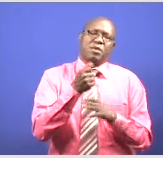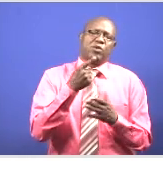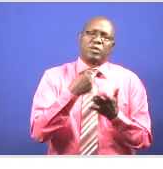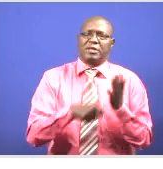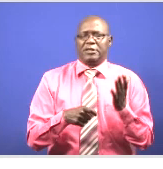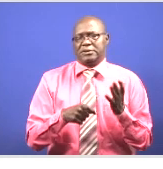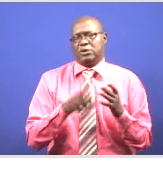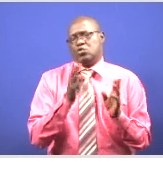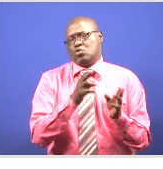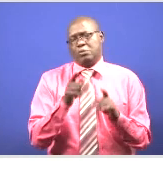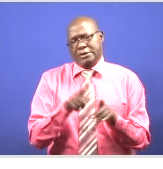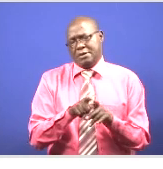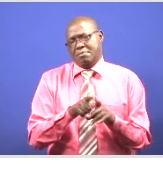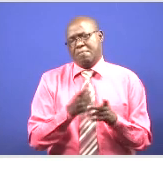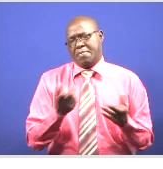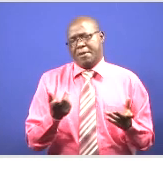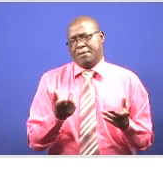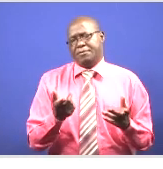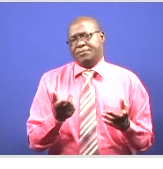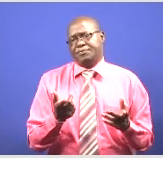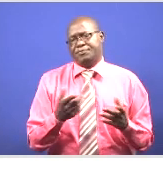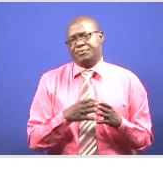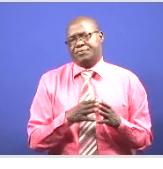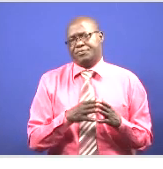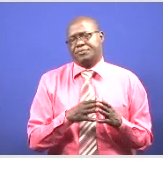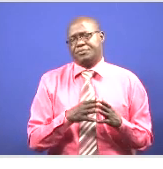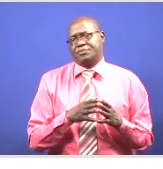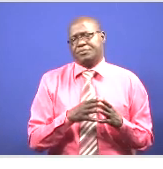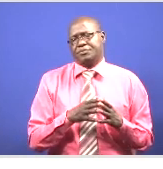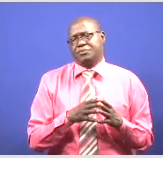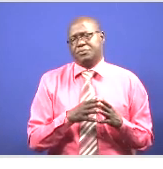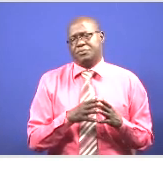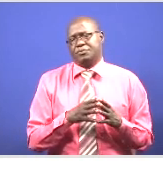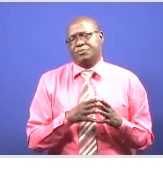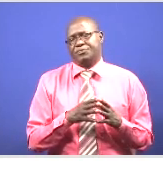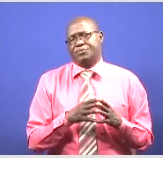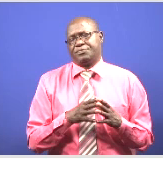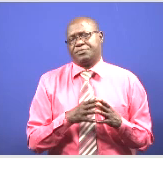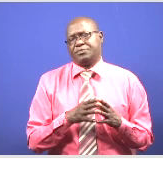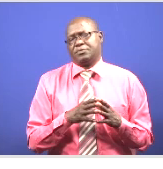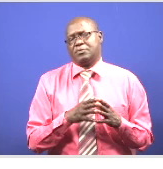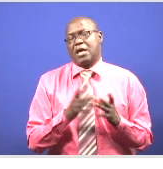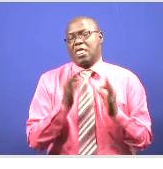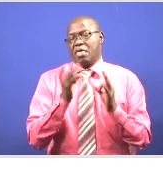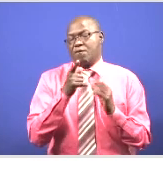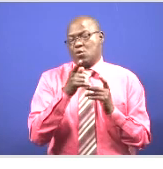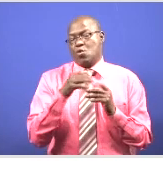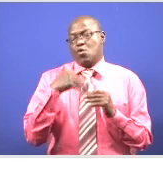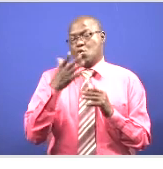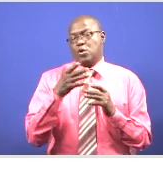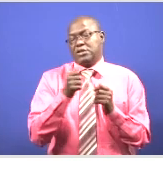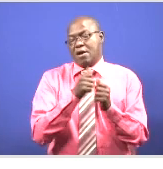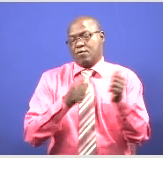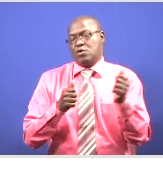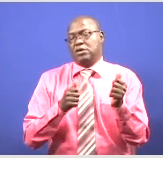paying. So really, it shouldn't be much of a worry, unless you are a tax evader. Yeah. Ruto is on your